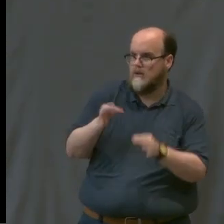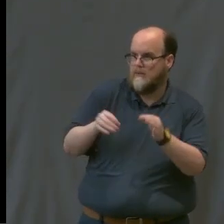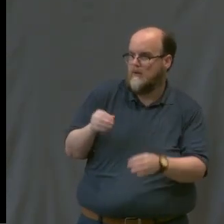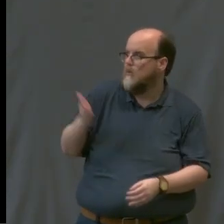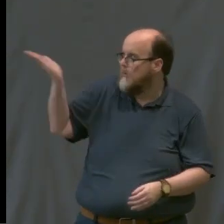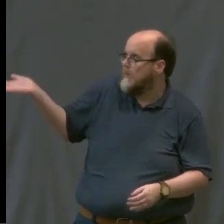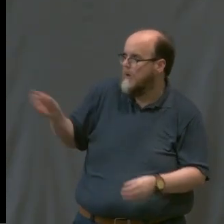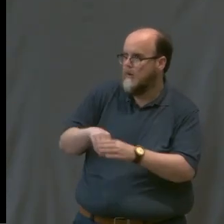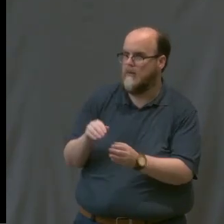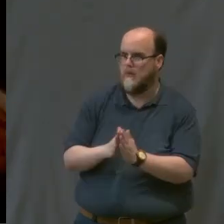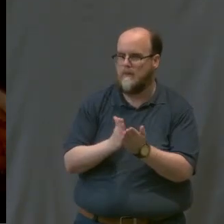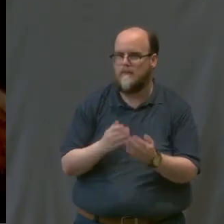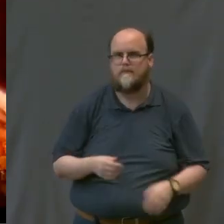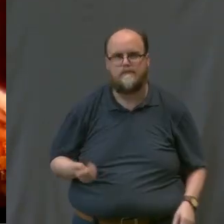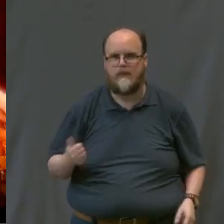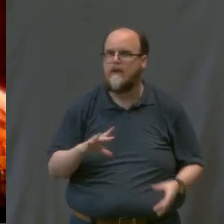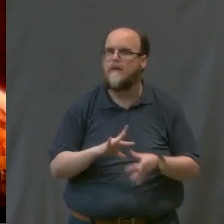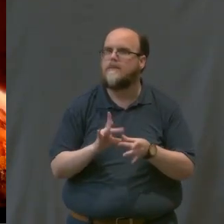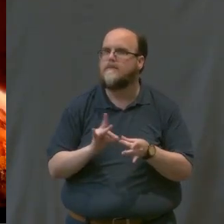Any comments?